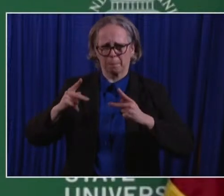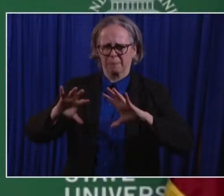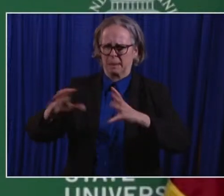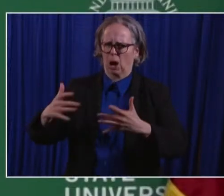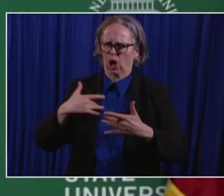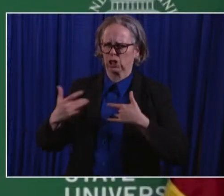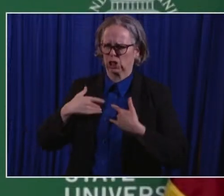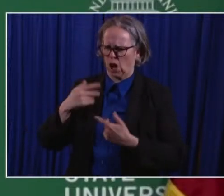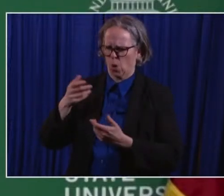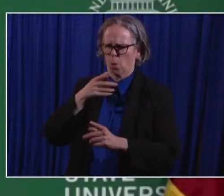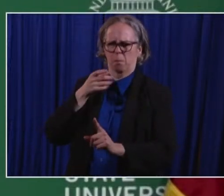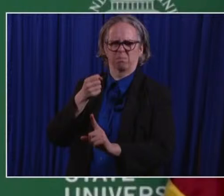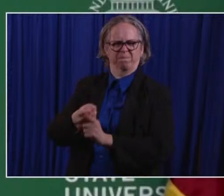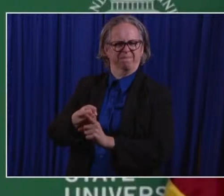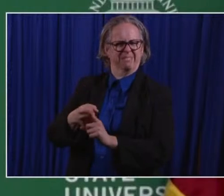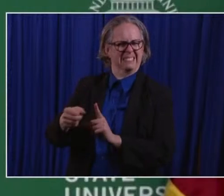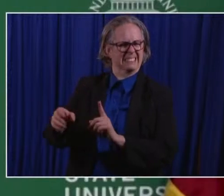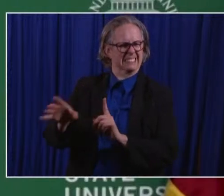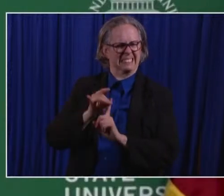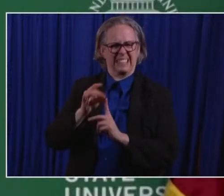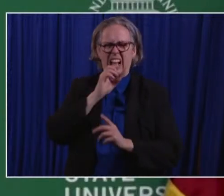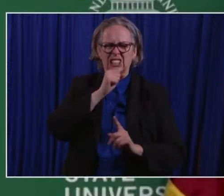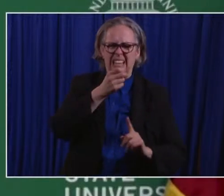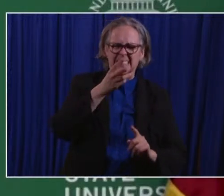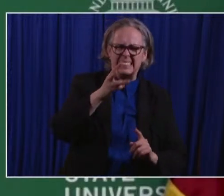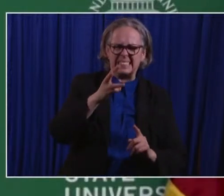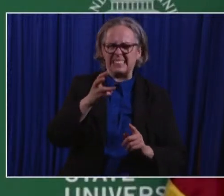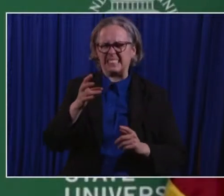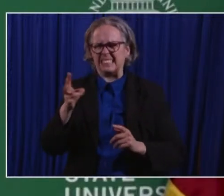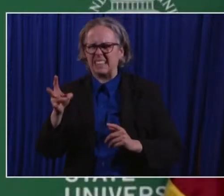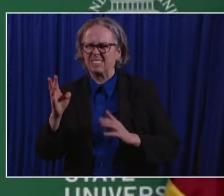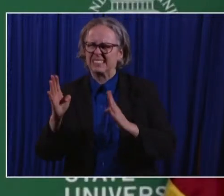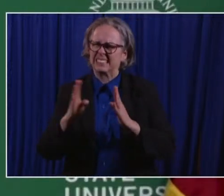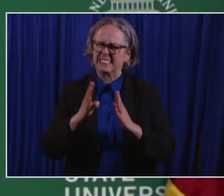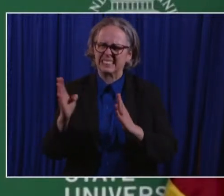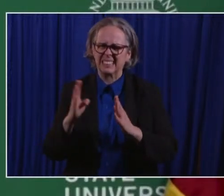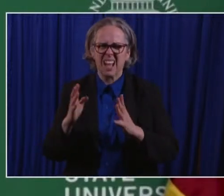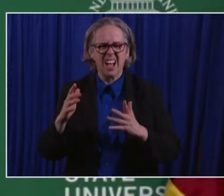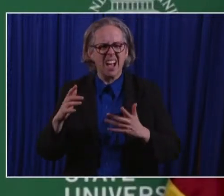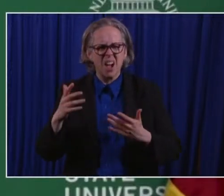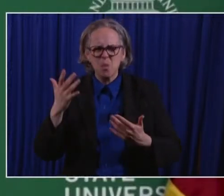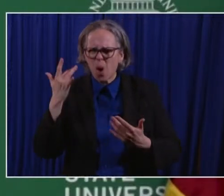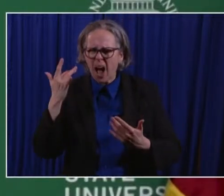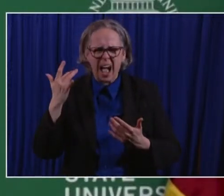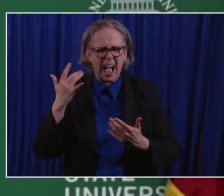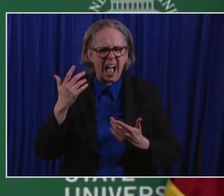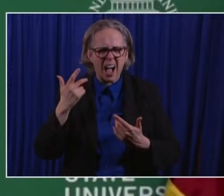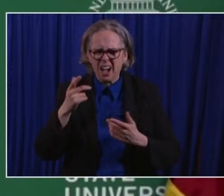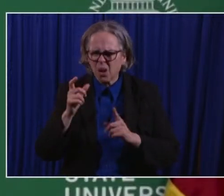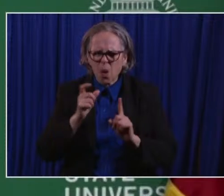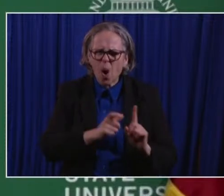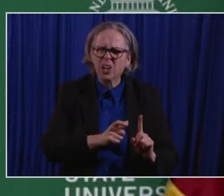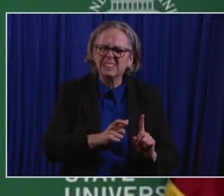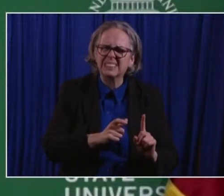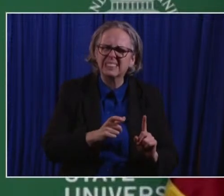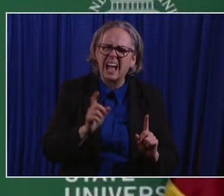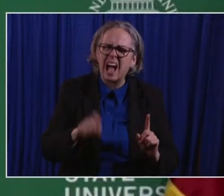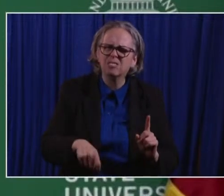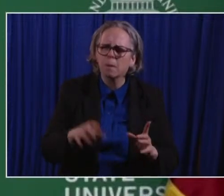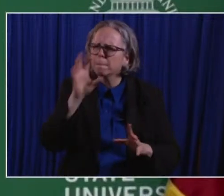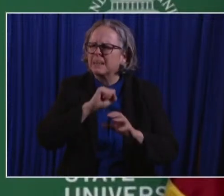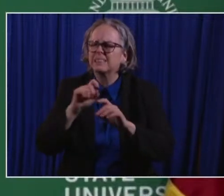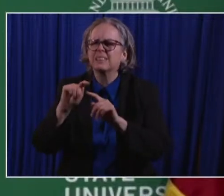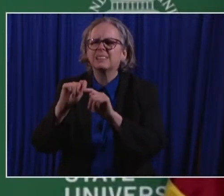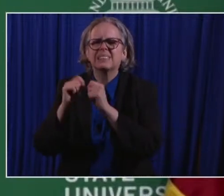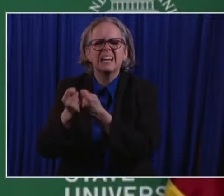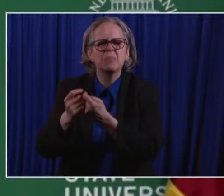16, 17-year-olds who couldn't play in sports or couldn't do the play or couldn't do whatever they wanted to do. And so, we looked at it,